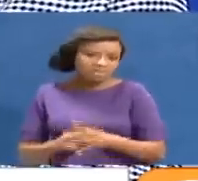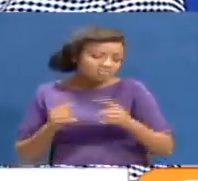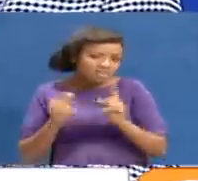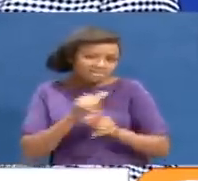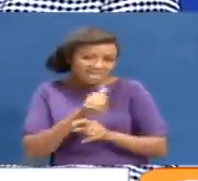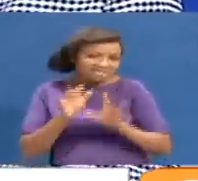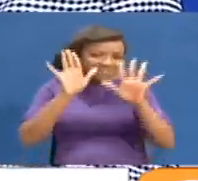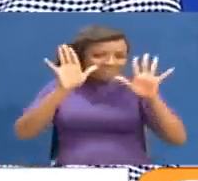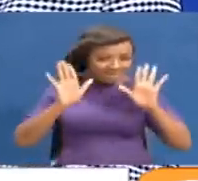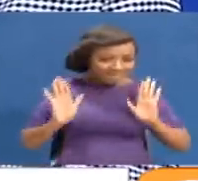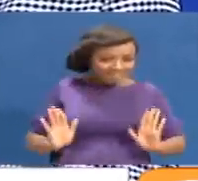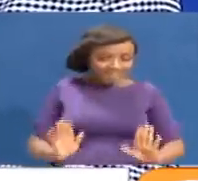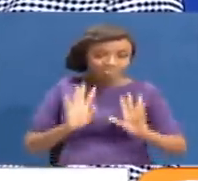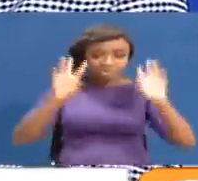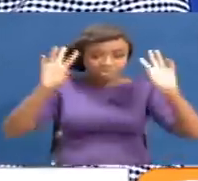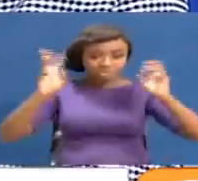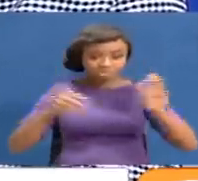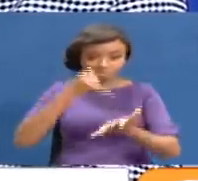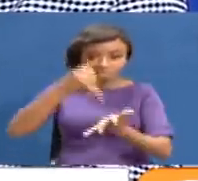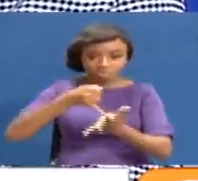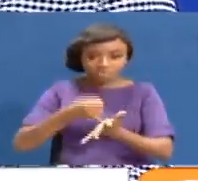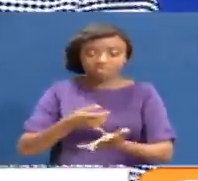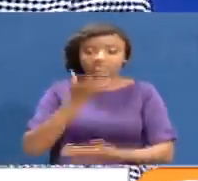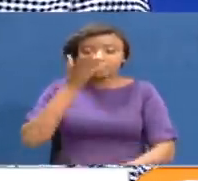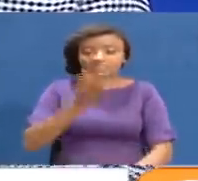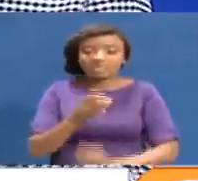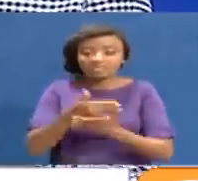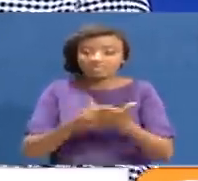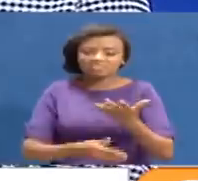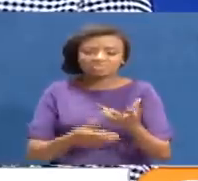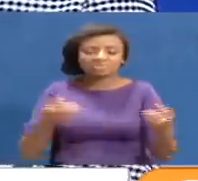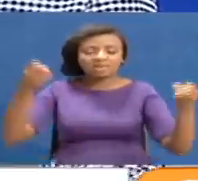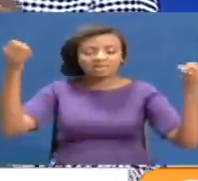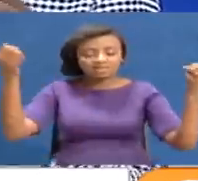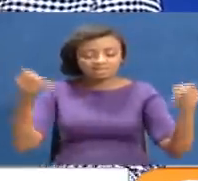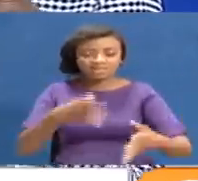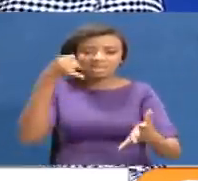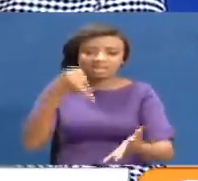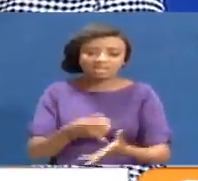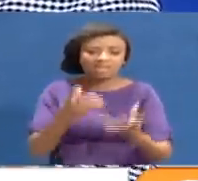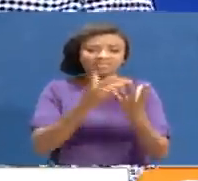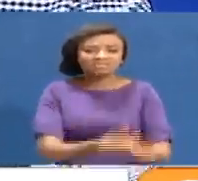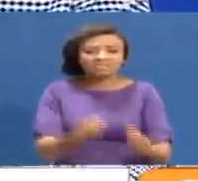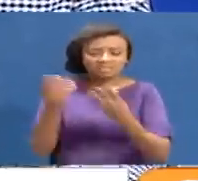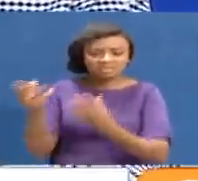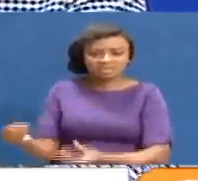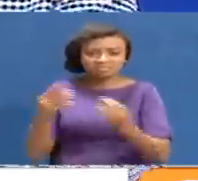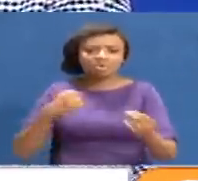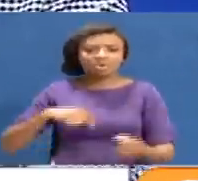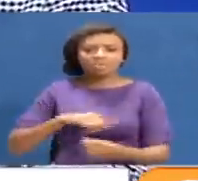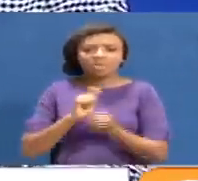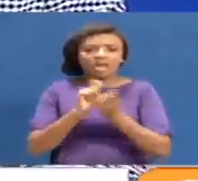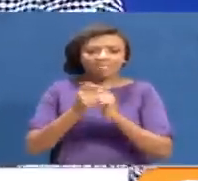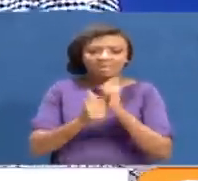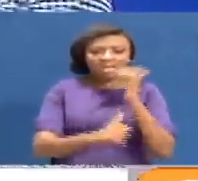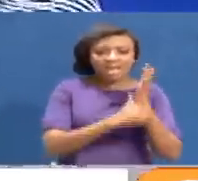terms of fundamental issues contained within this report, mm-hmm. it's so clearly written, so simply written. We are amending